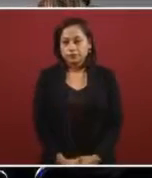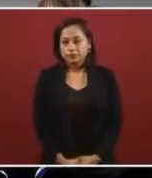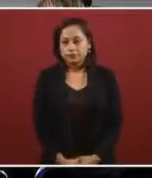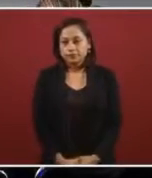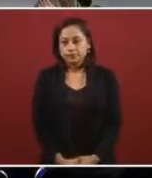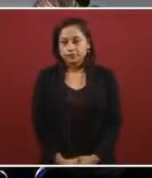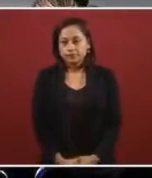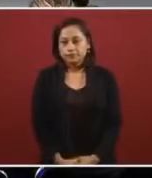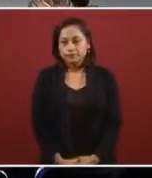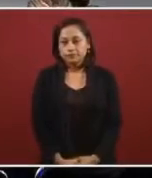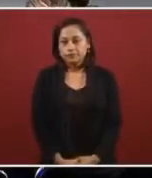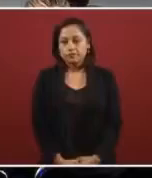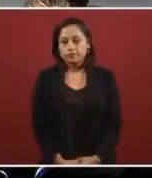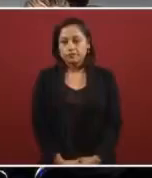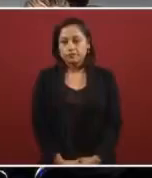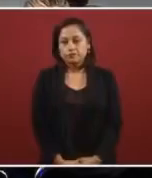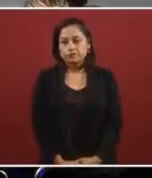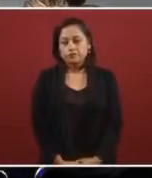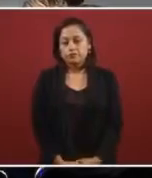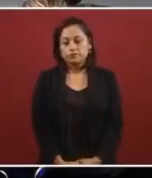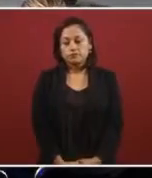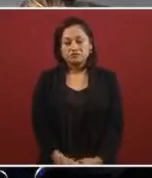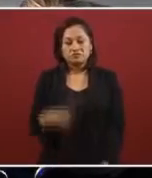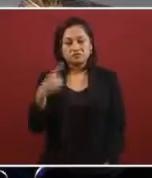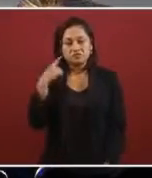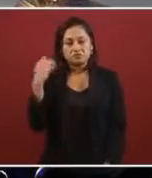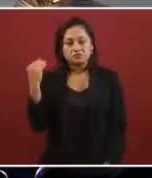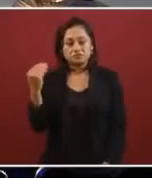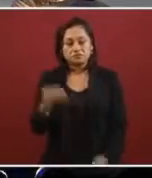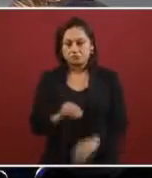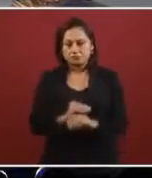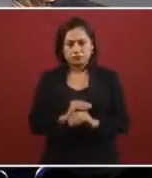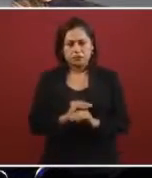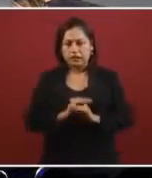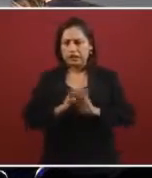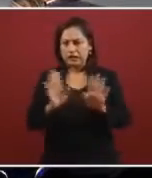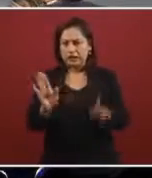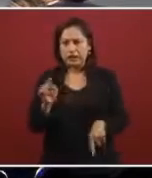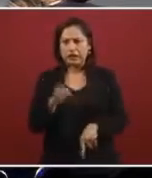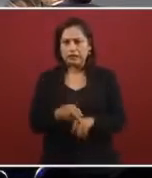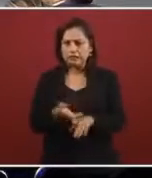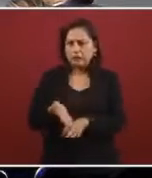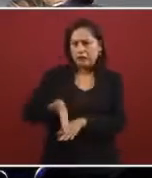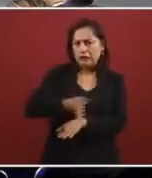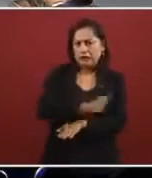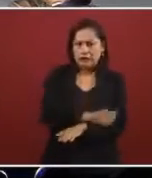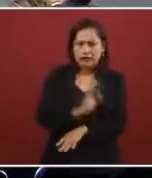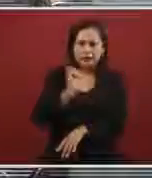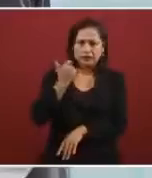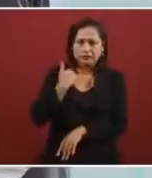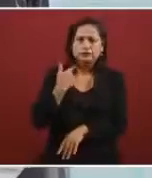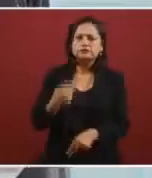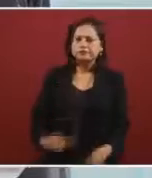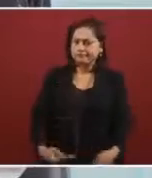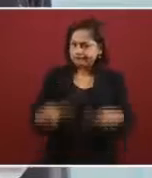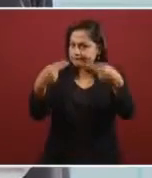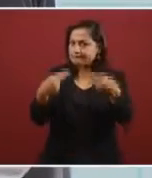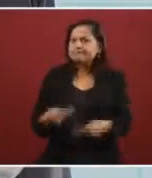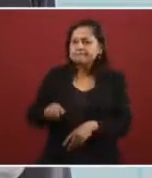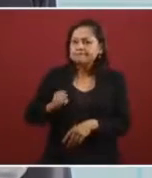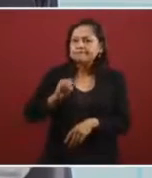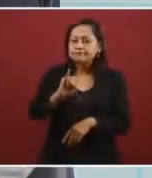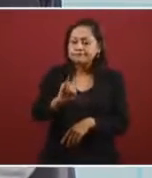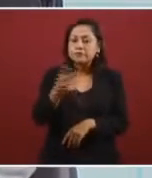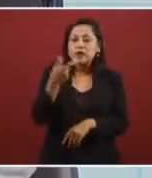million. Claro. Is it clear now? Claro que era negocio. Of course it was a business. No llegaba. It